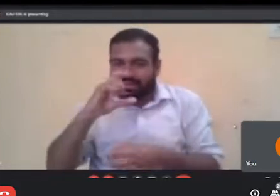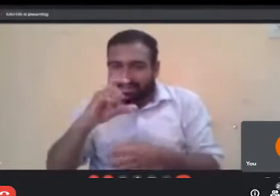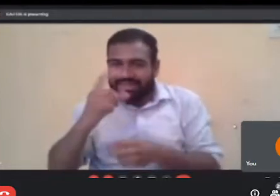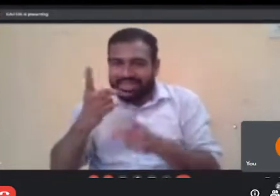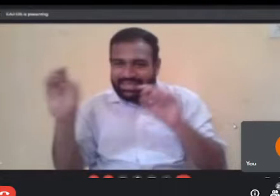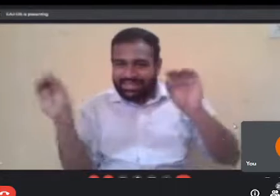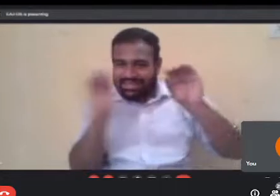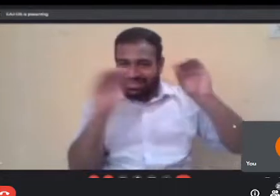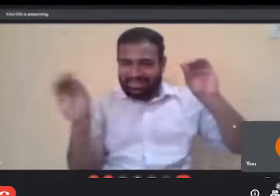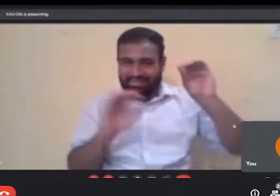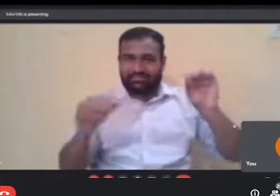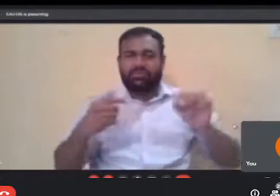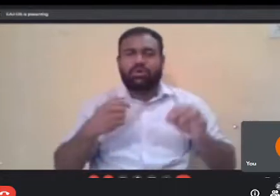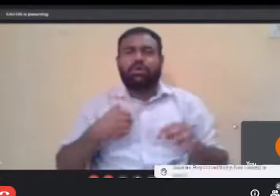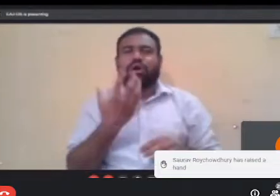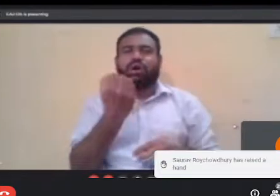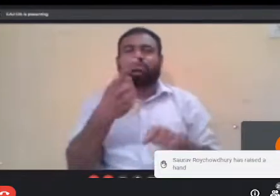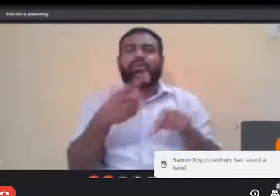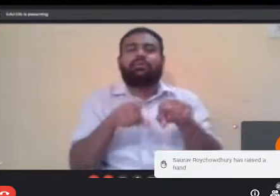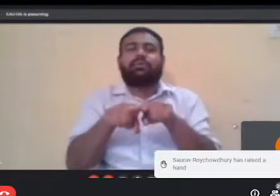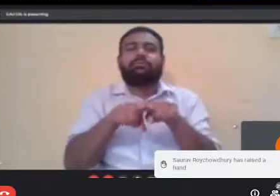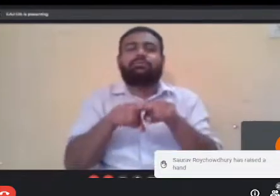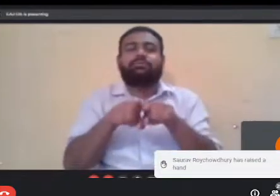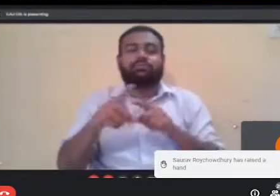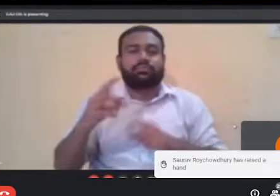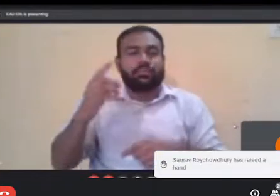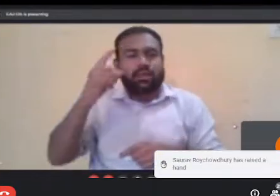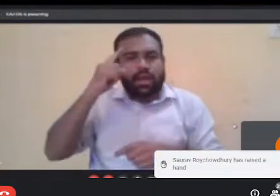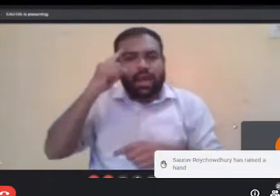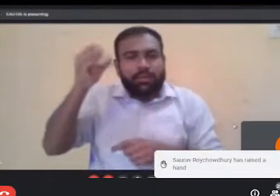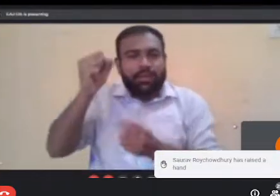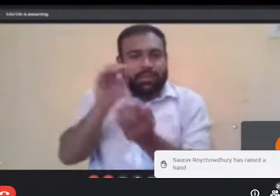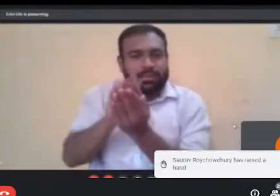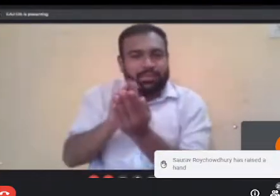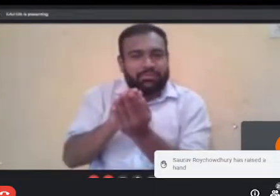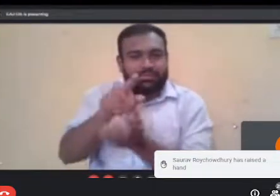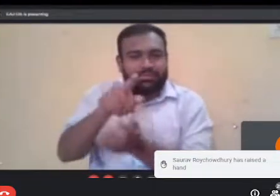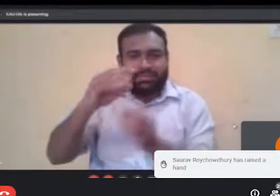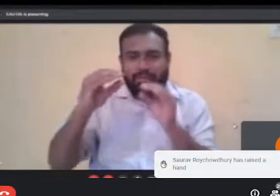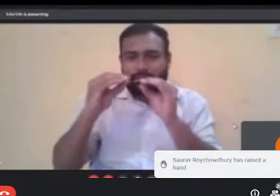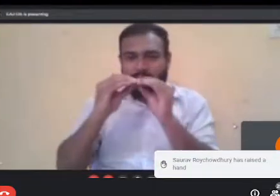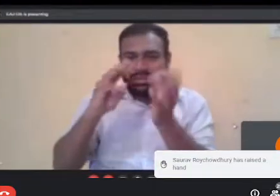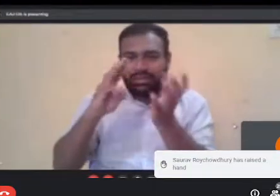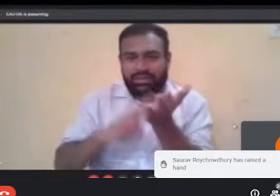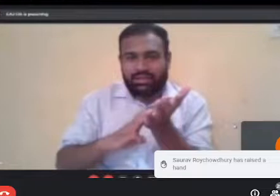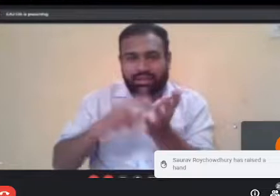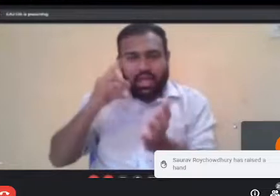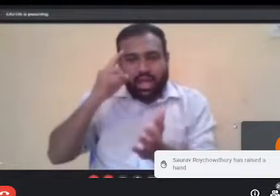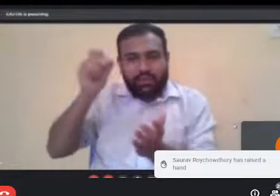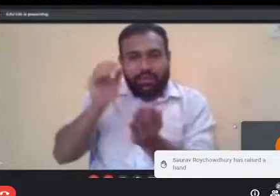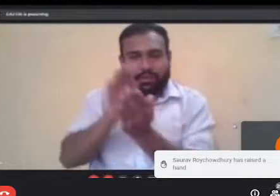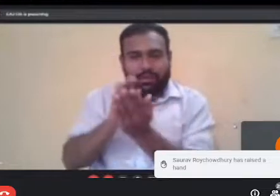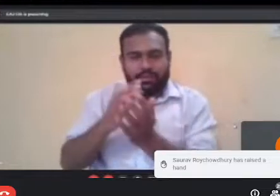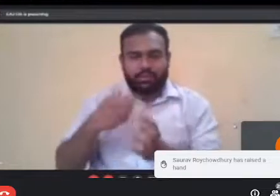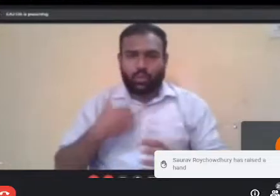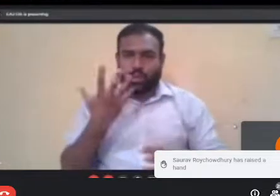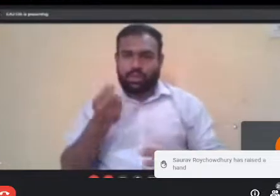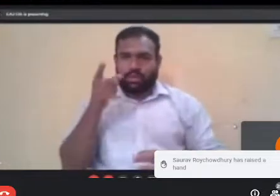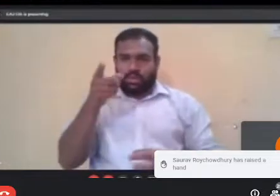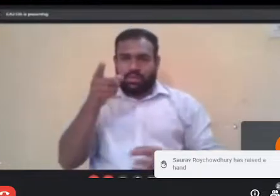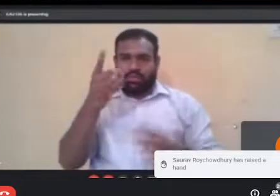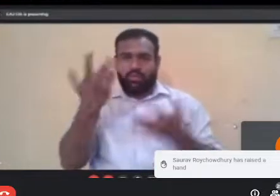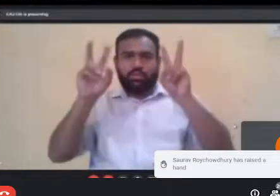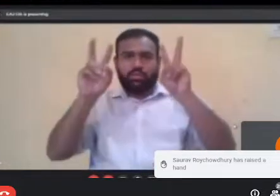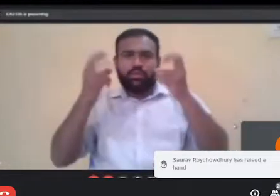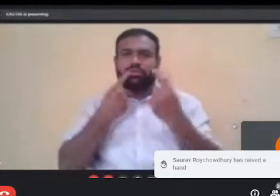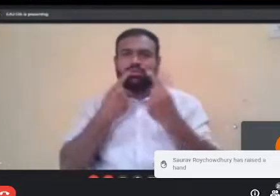have to download, and the entire number we have to give them. For an example, we have to remember the BN. So where if you